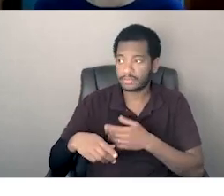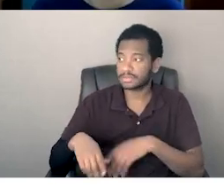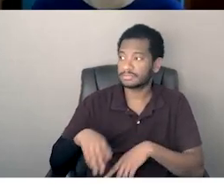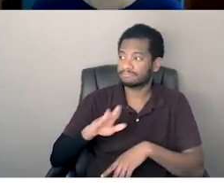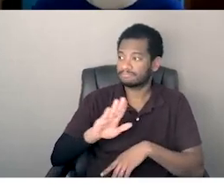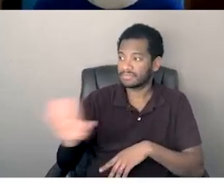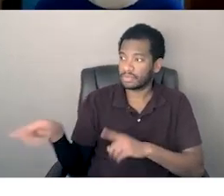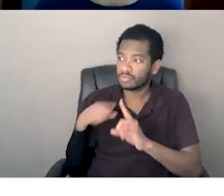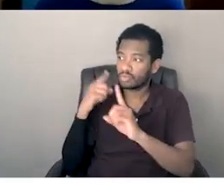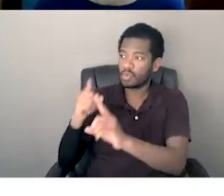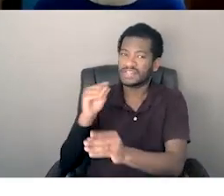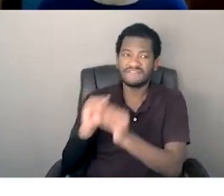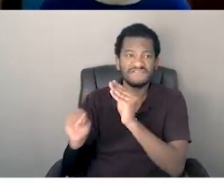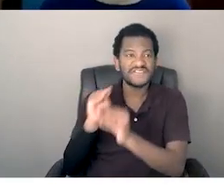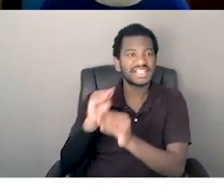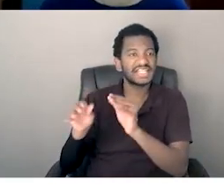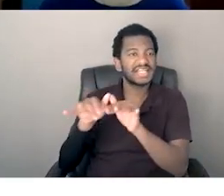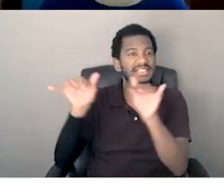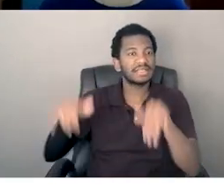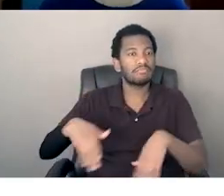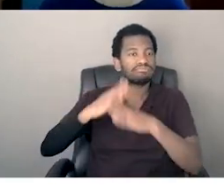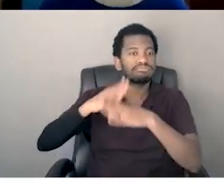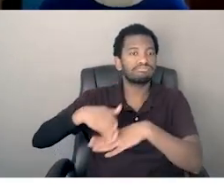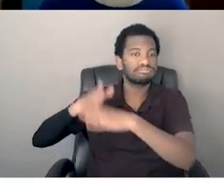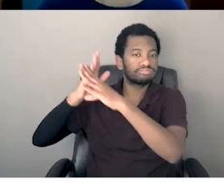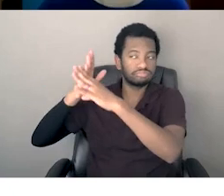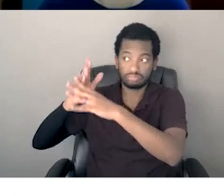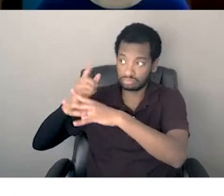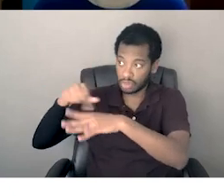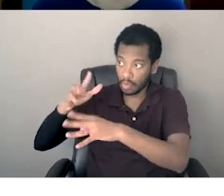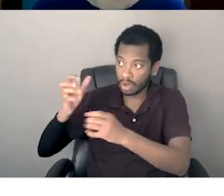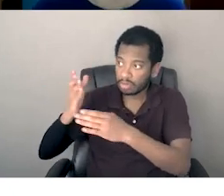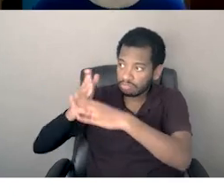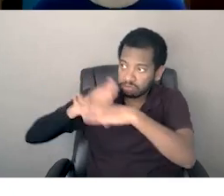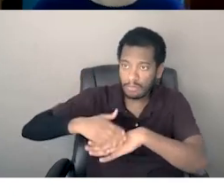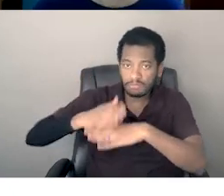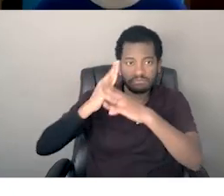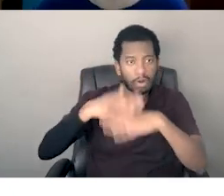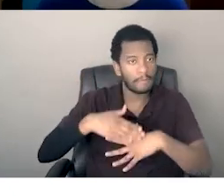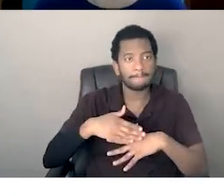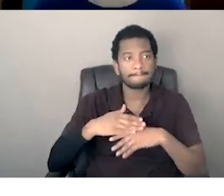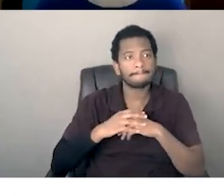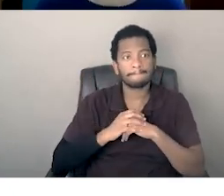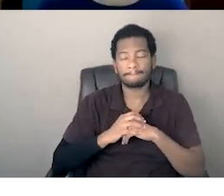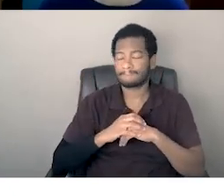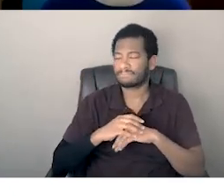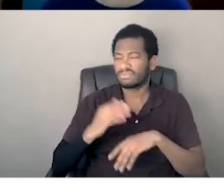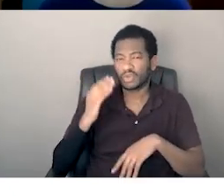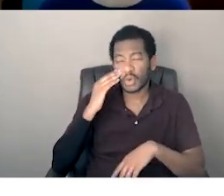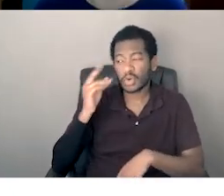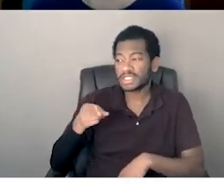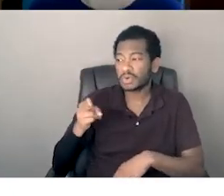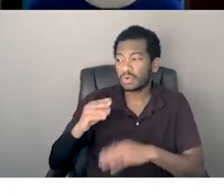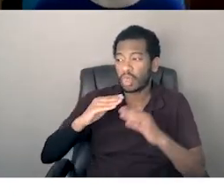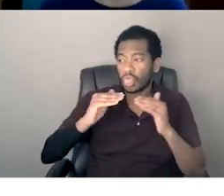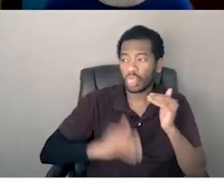not fixing people, because it's the systems that are broken. It's those historical inequities that were built into the rules and policies that are built